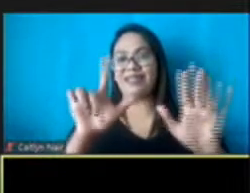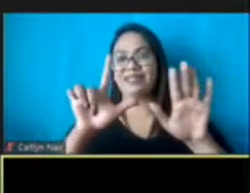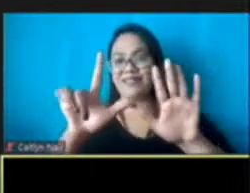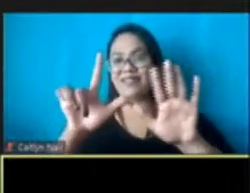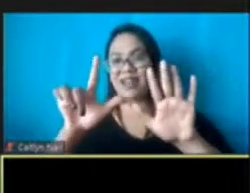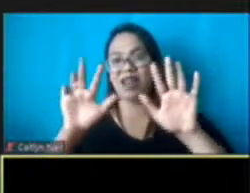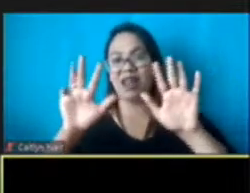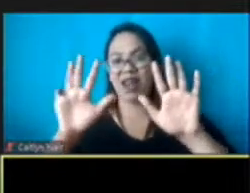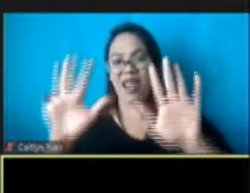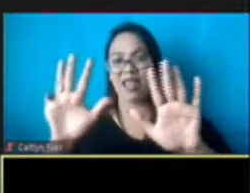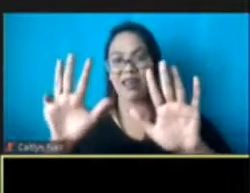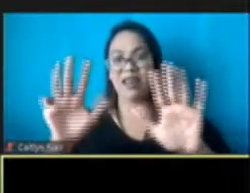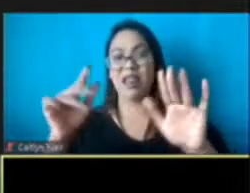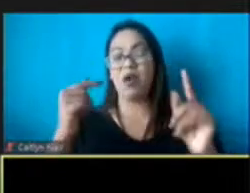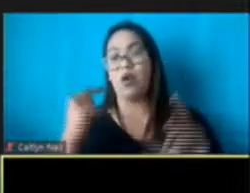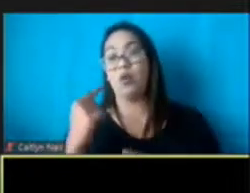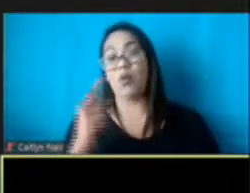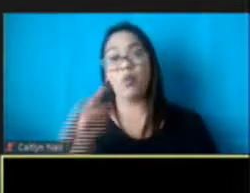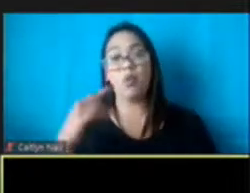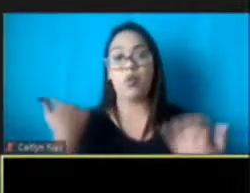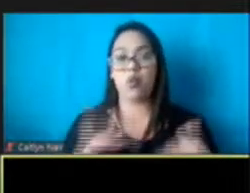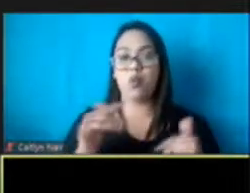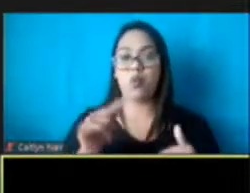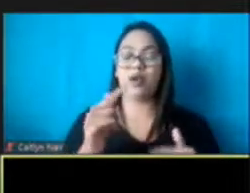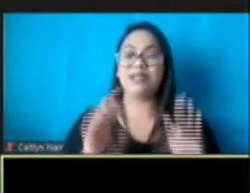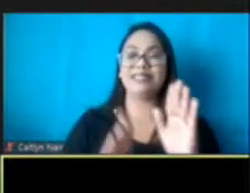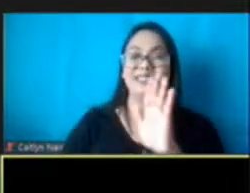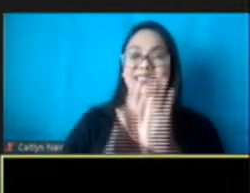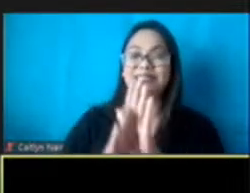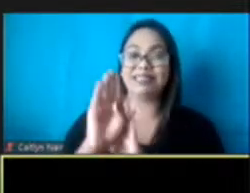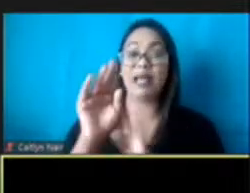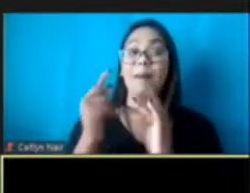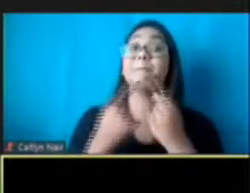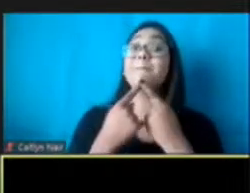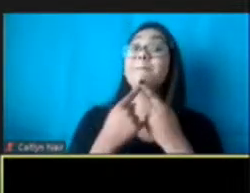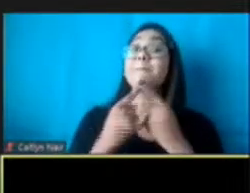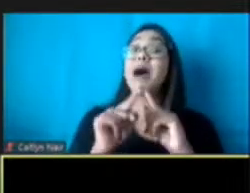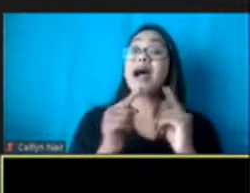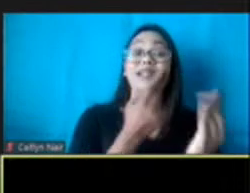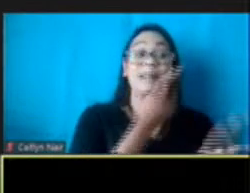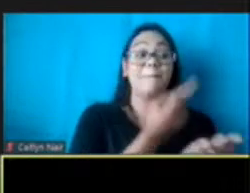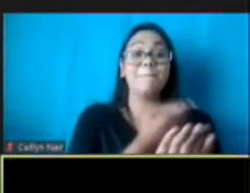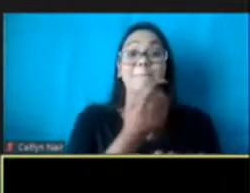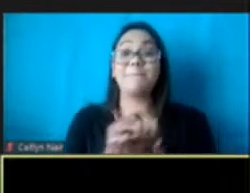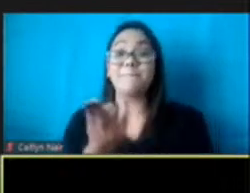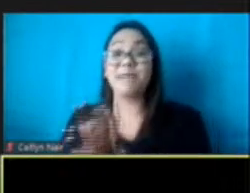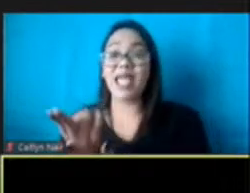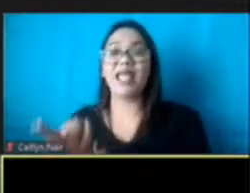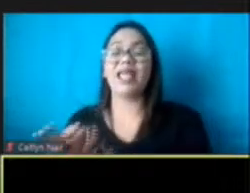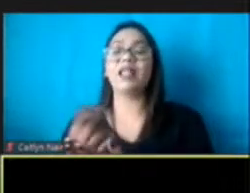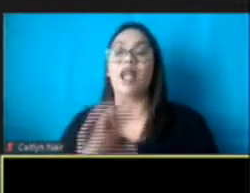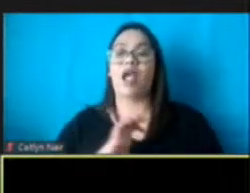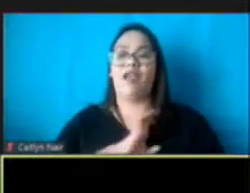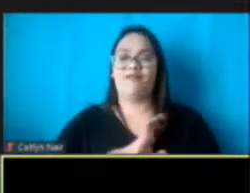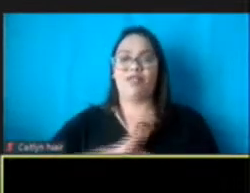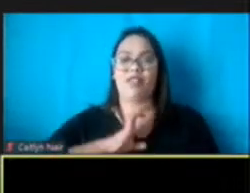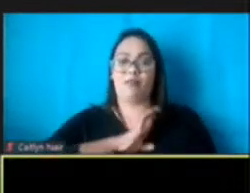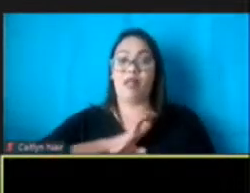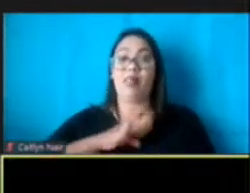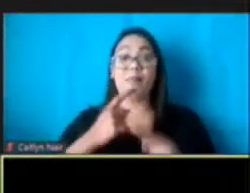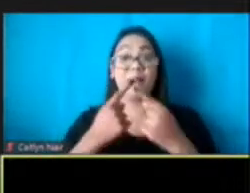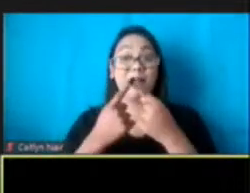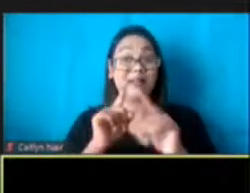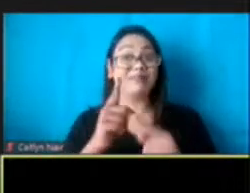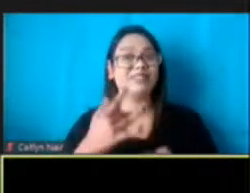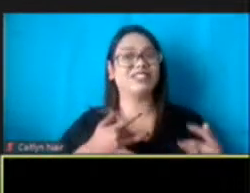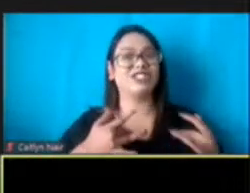big increase. Although we must say that in terms of available beds, we're still comfortable, but these increases coupled